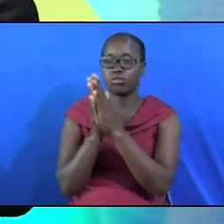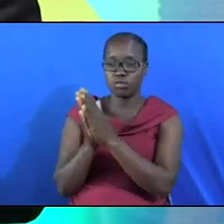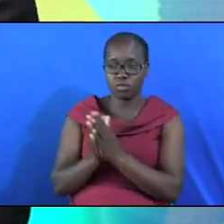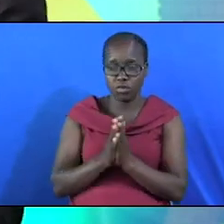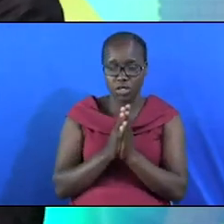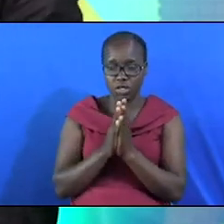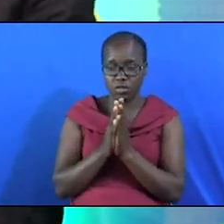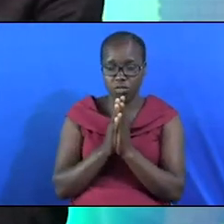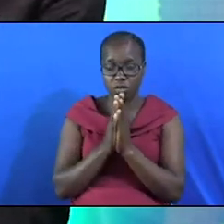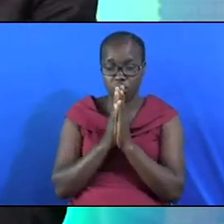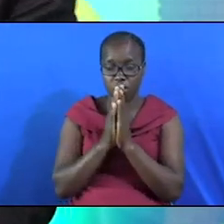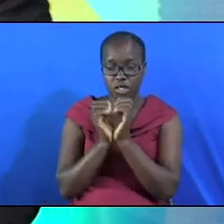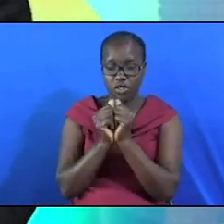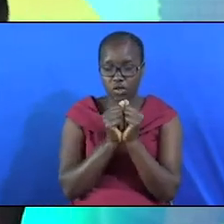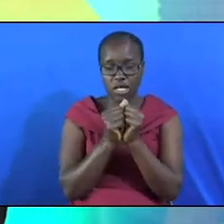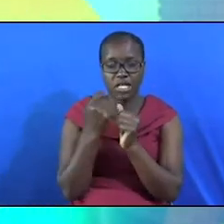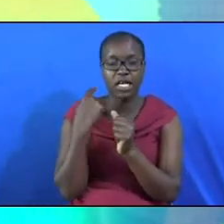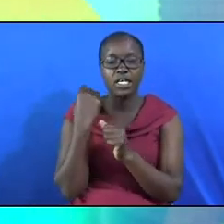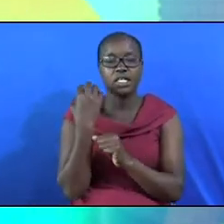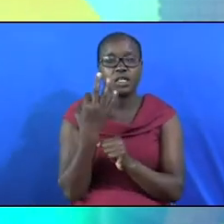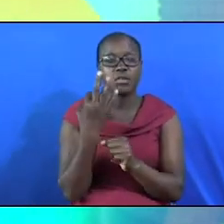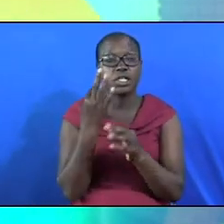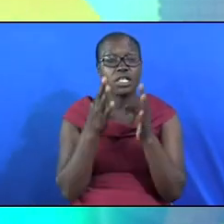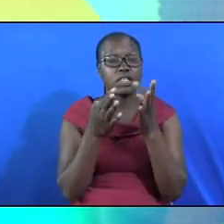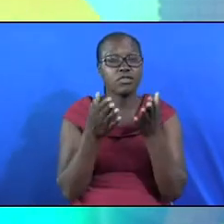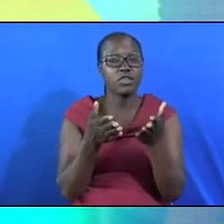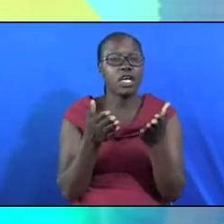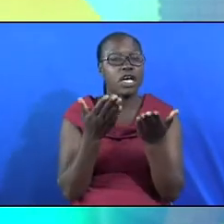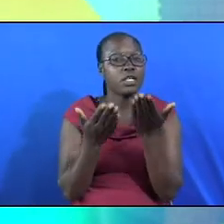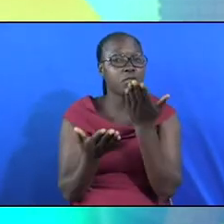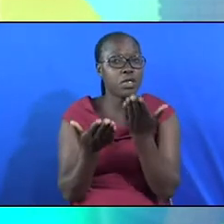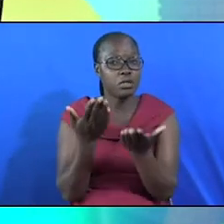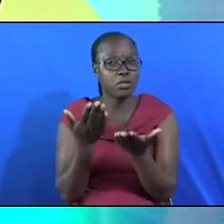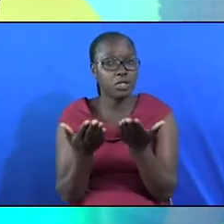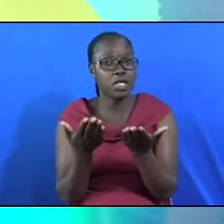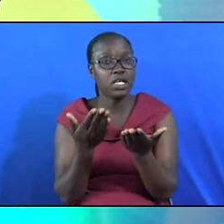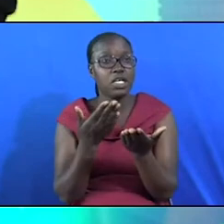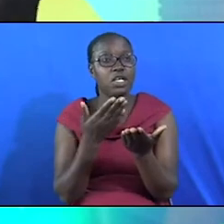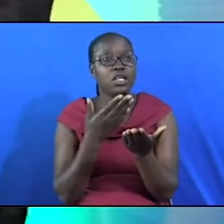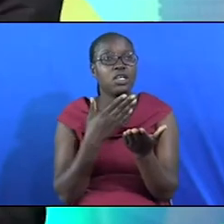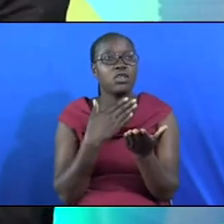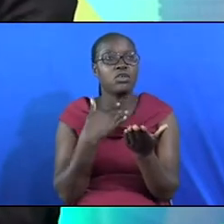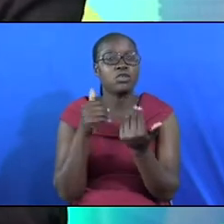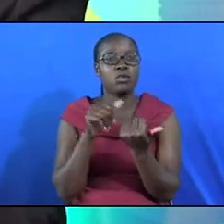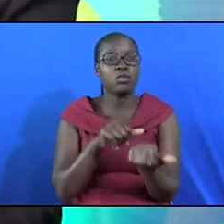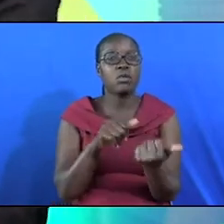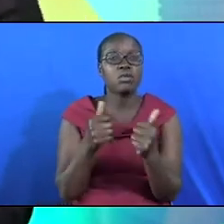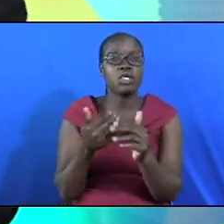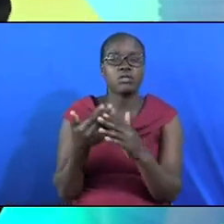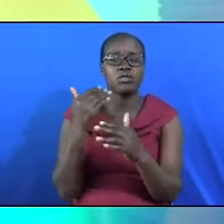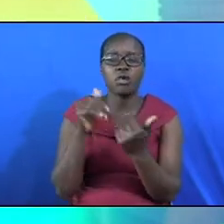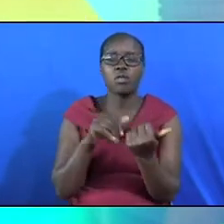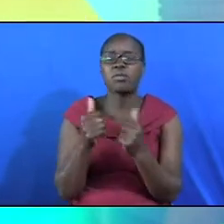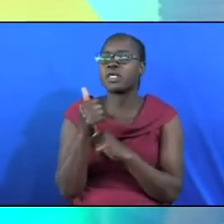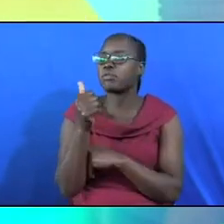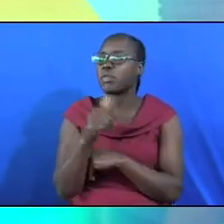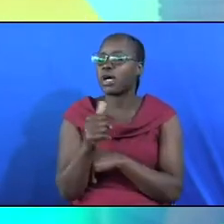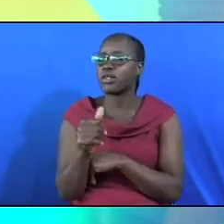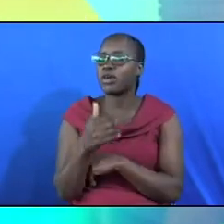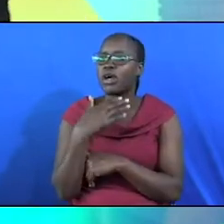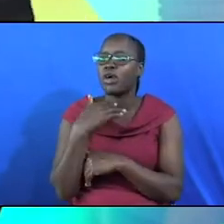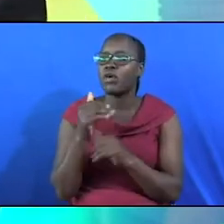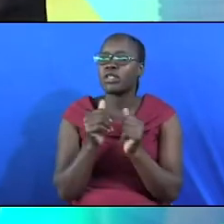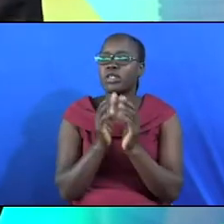together. Number three, if you are here and probably you want to be baptized, you've never been baptized, and you want